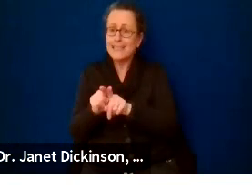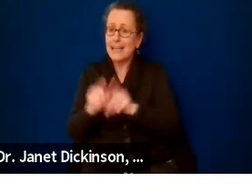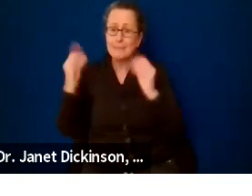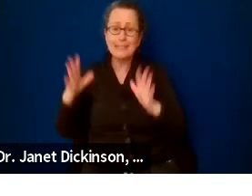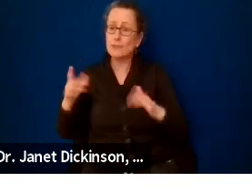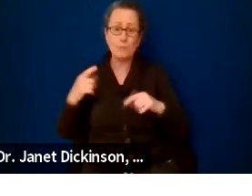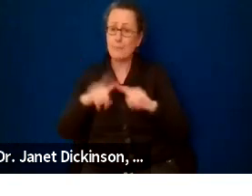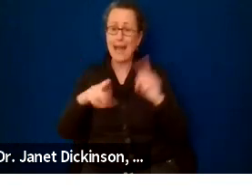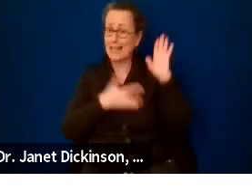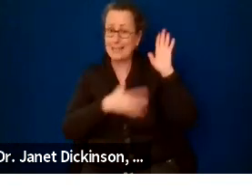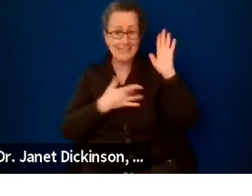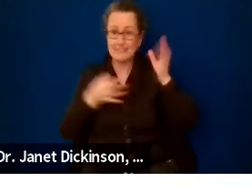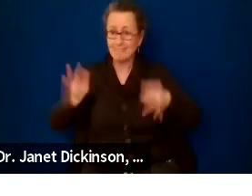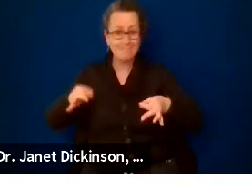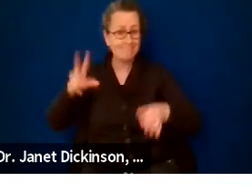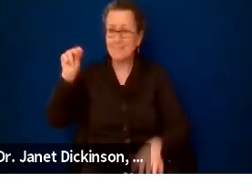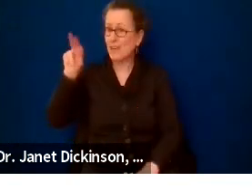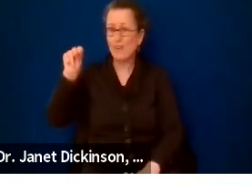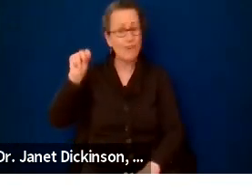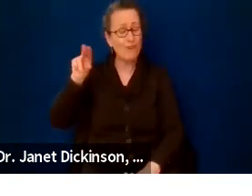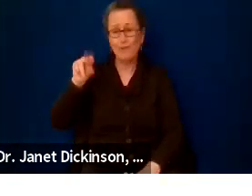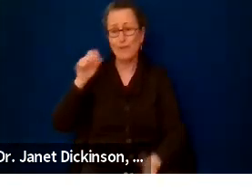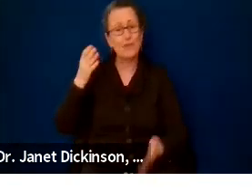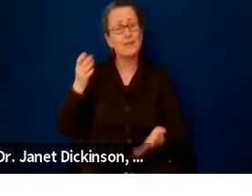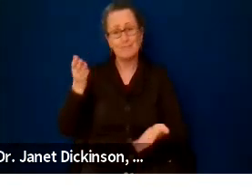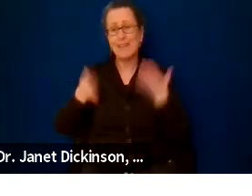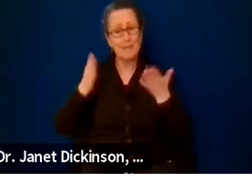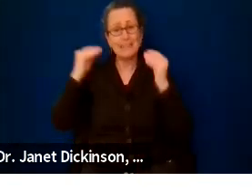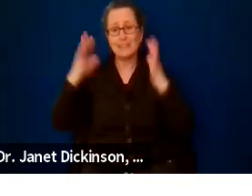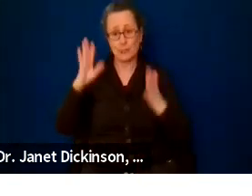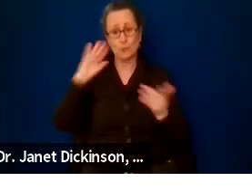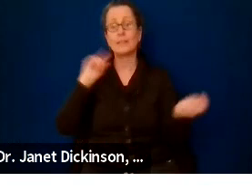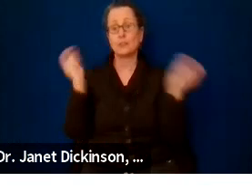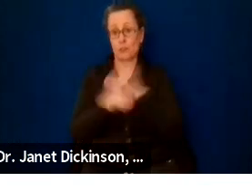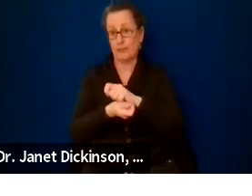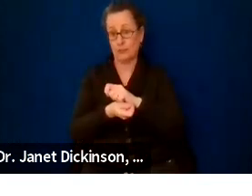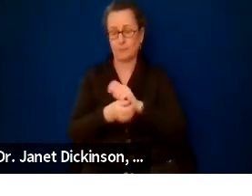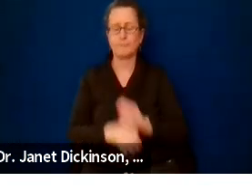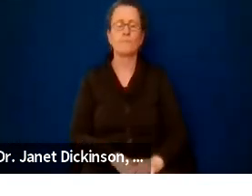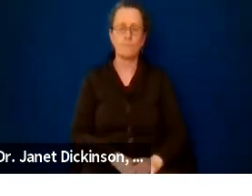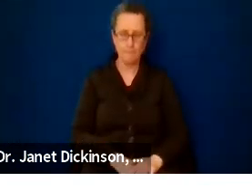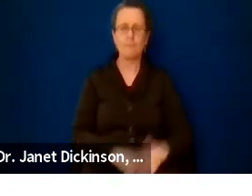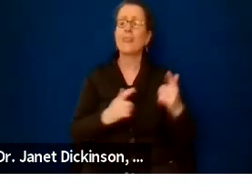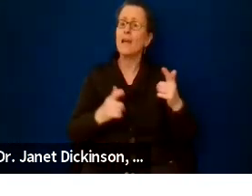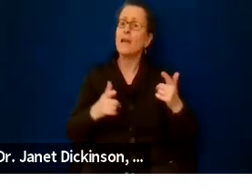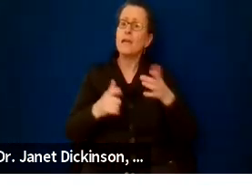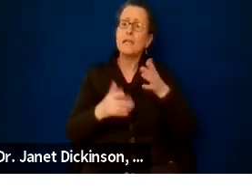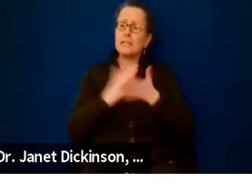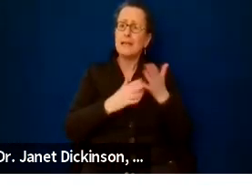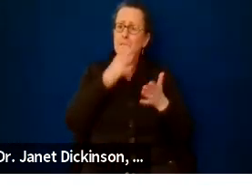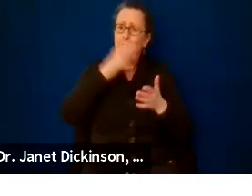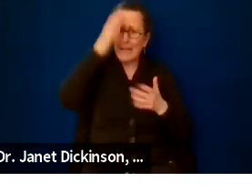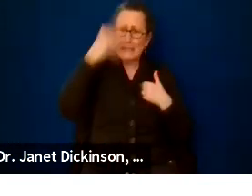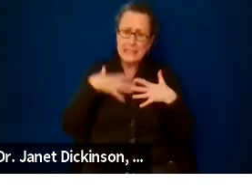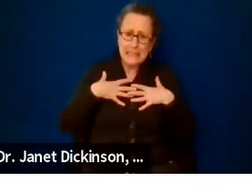those lines, one of the questions that came up often in the last day or two was from parents concerned about student anxieties and fears in returning